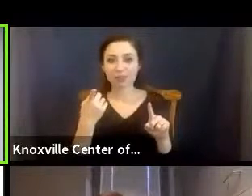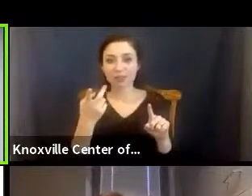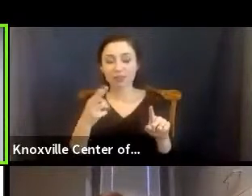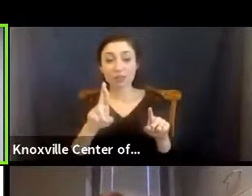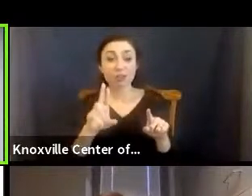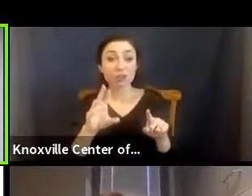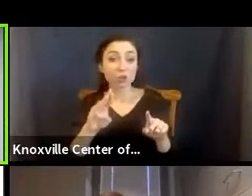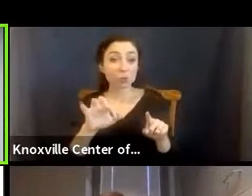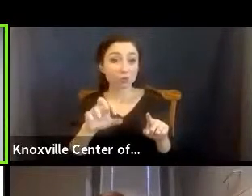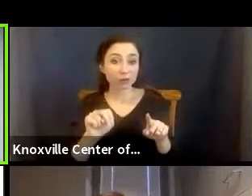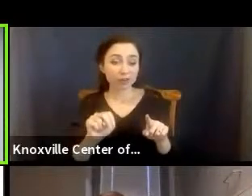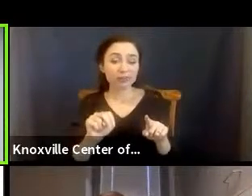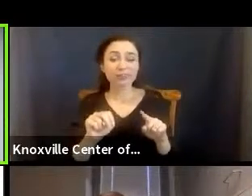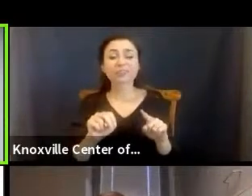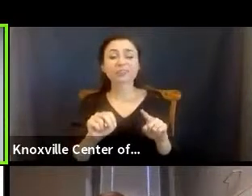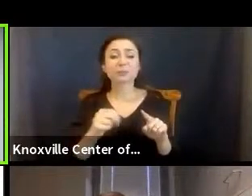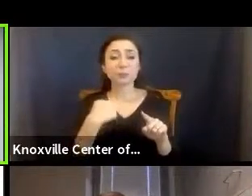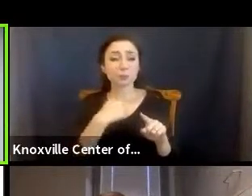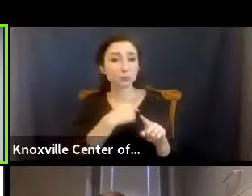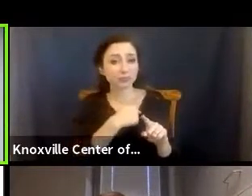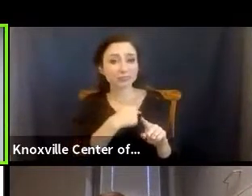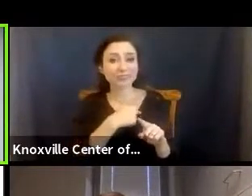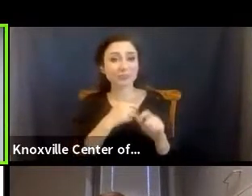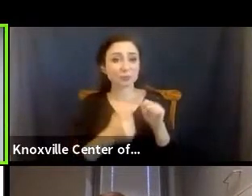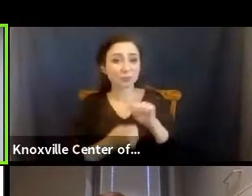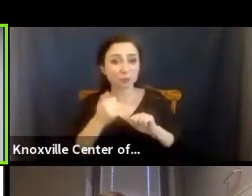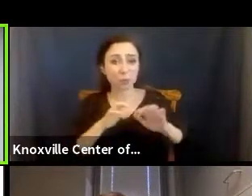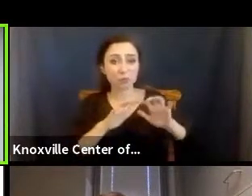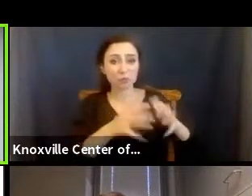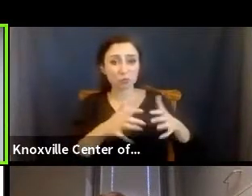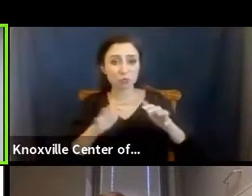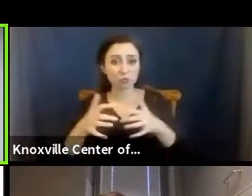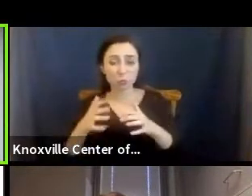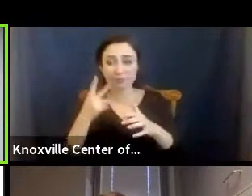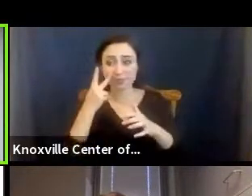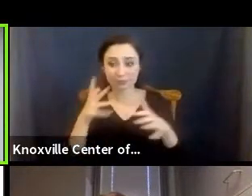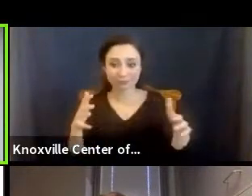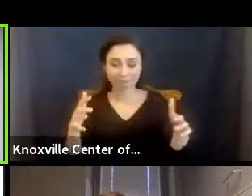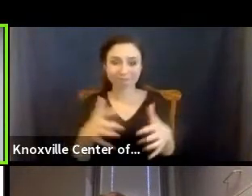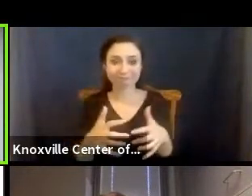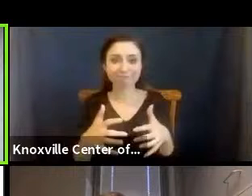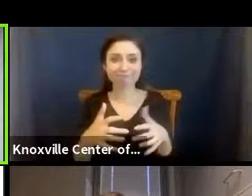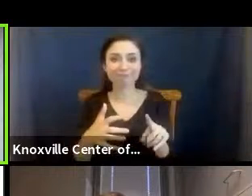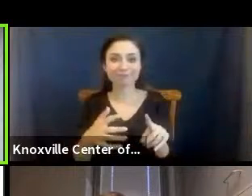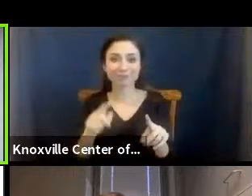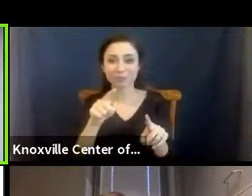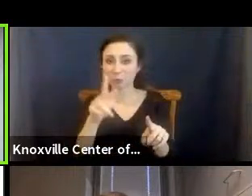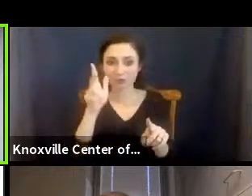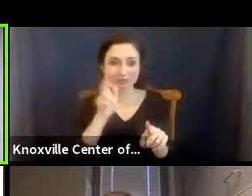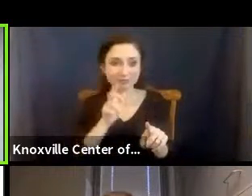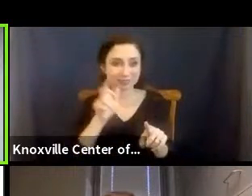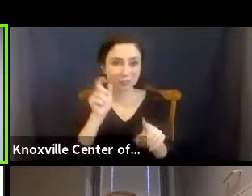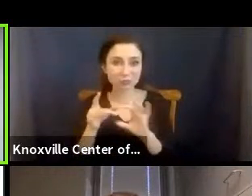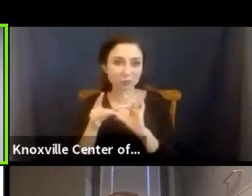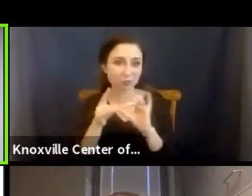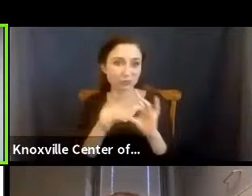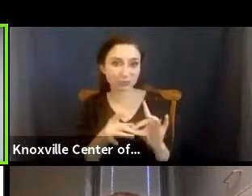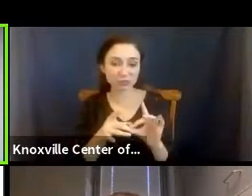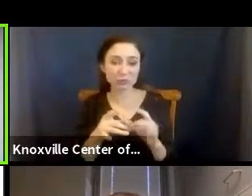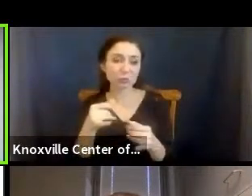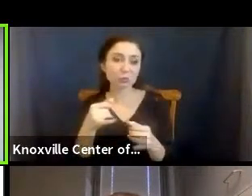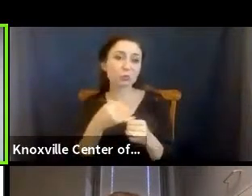have really the majority of the clusters we're seeing is what you've been hearing related to